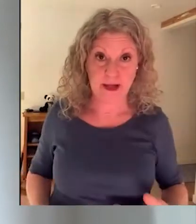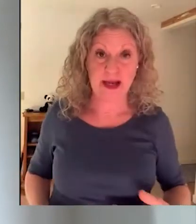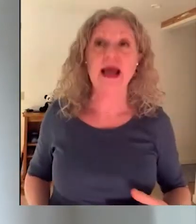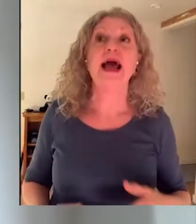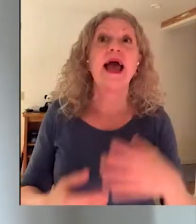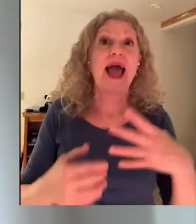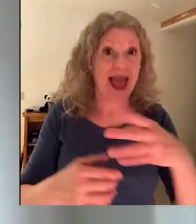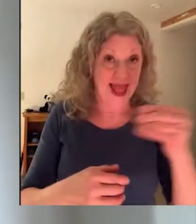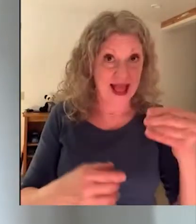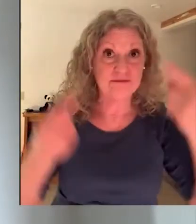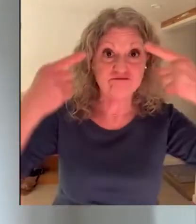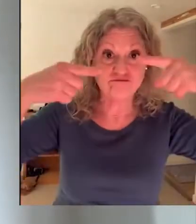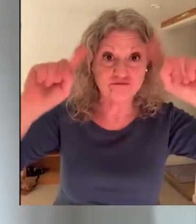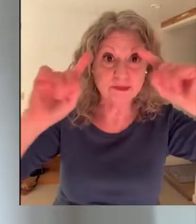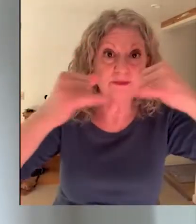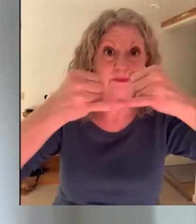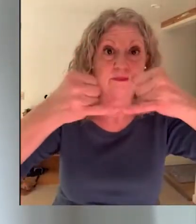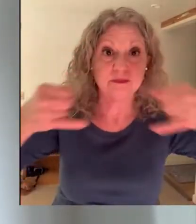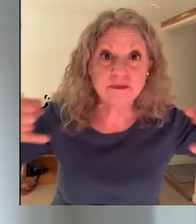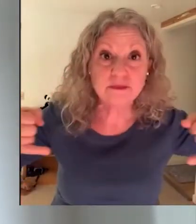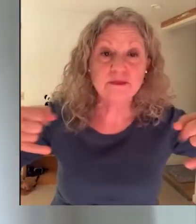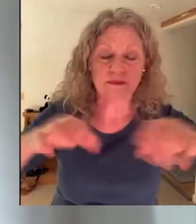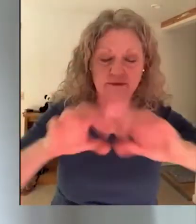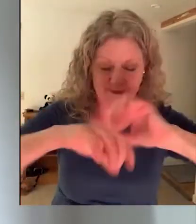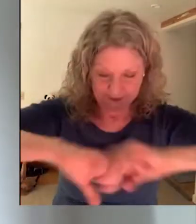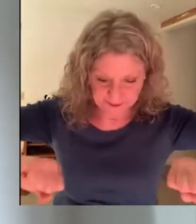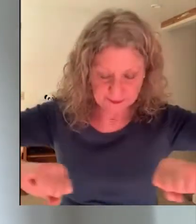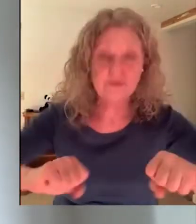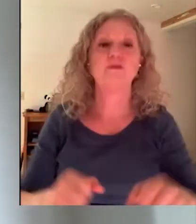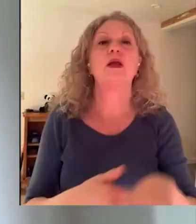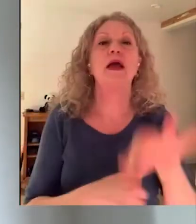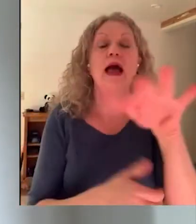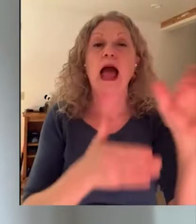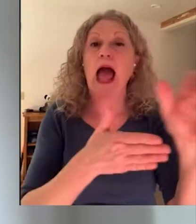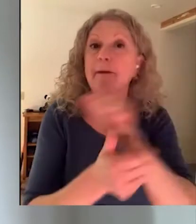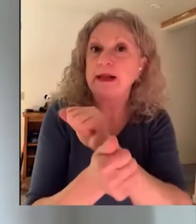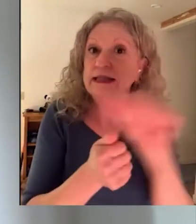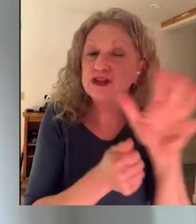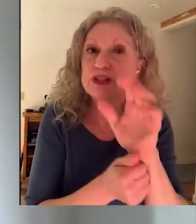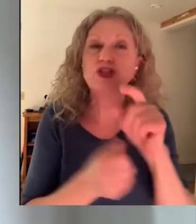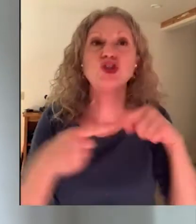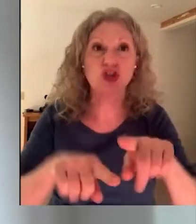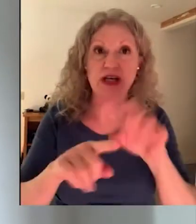boundaries. The abolitionists during slavery, the suffrage